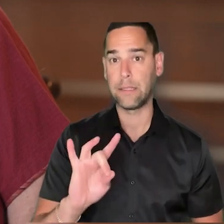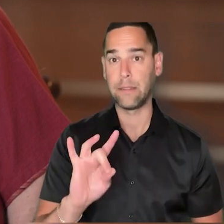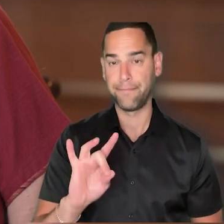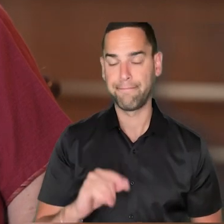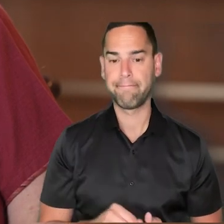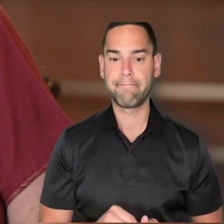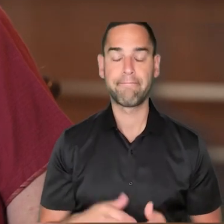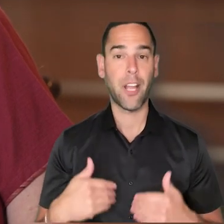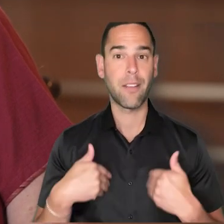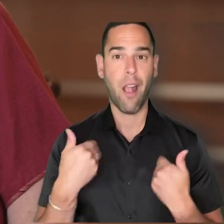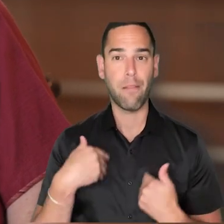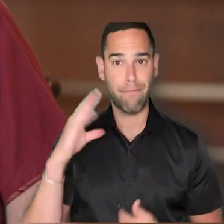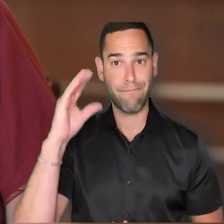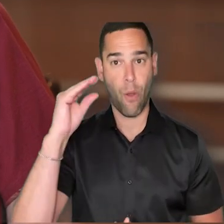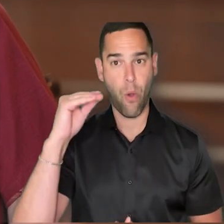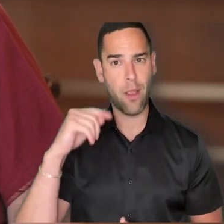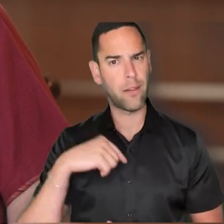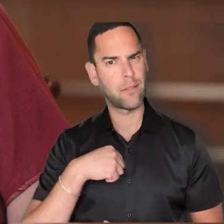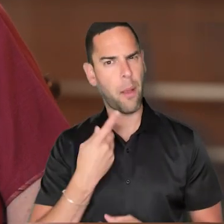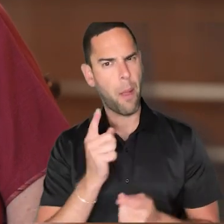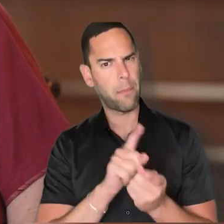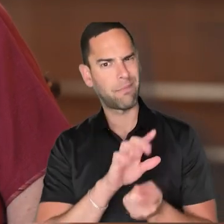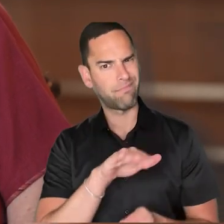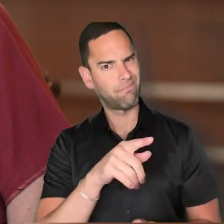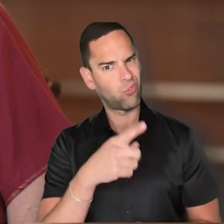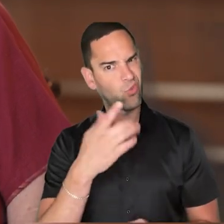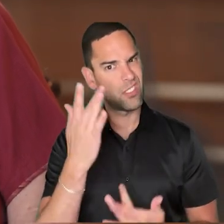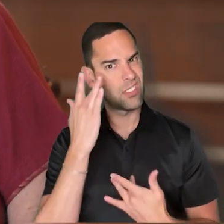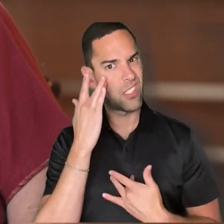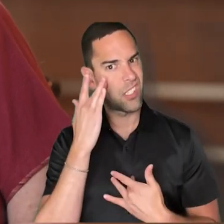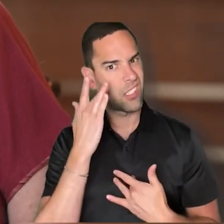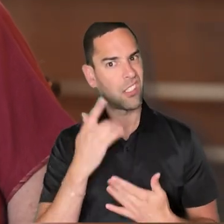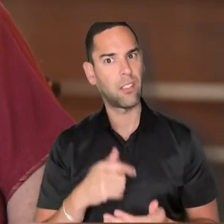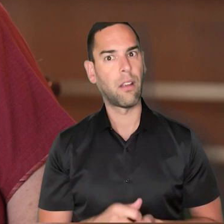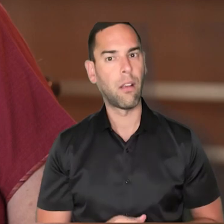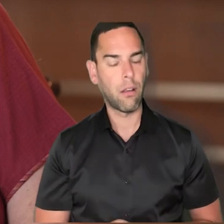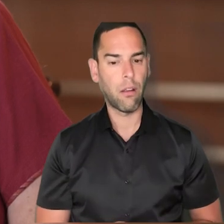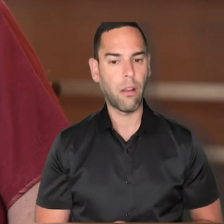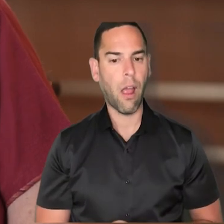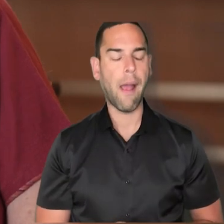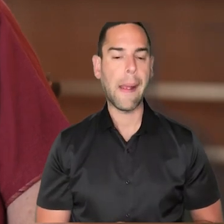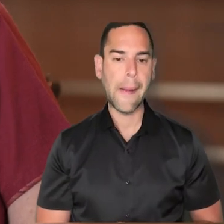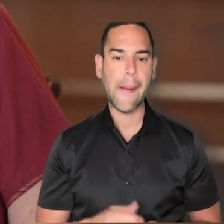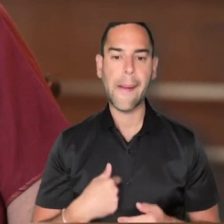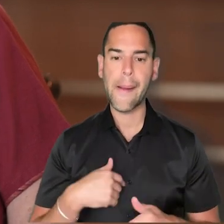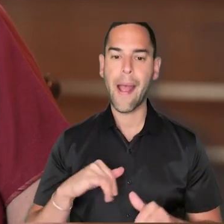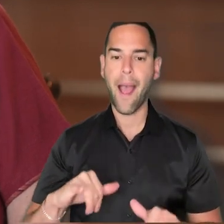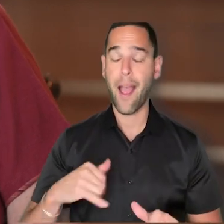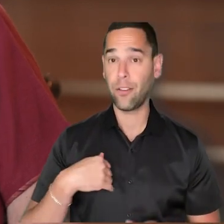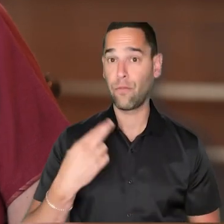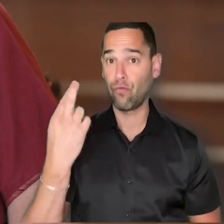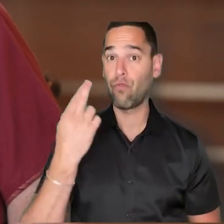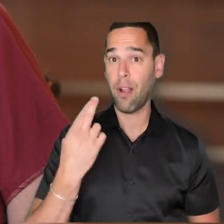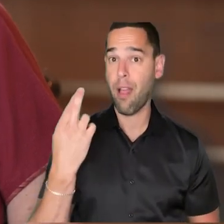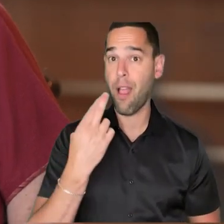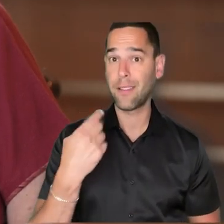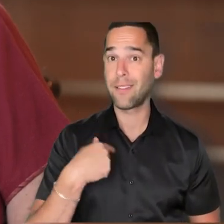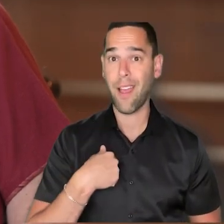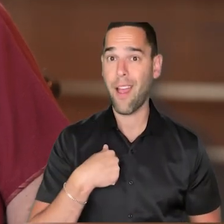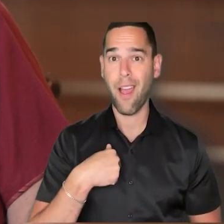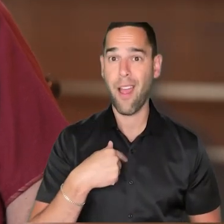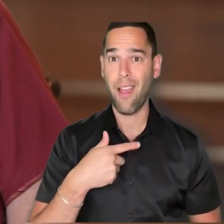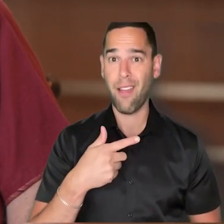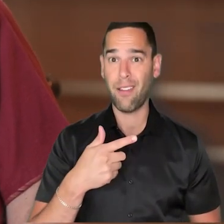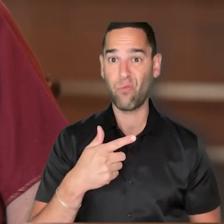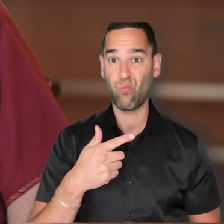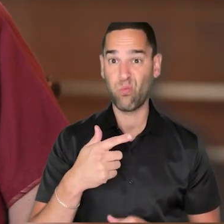I was 8 and this young boy came up to me and said, are you sick? It was a recognition